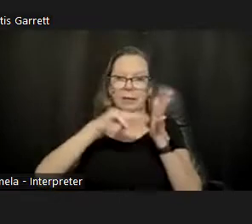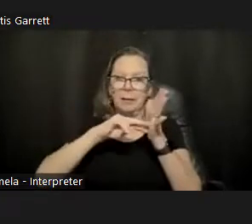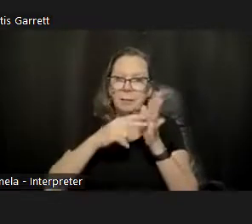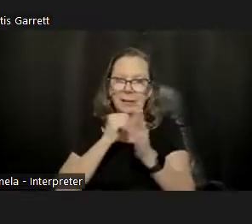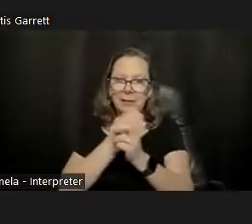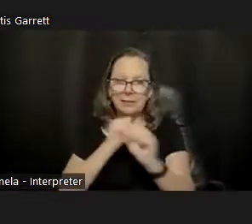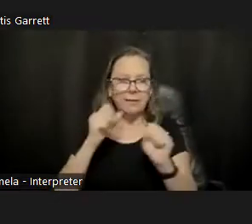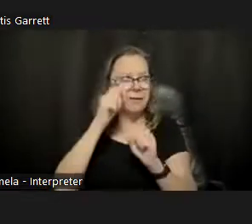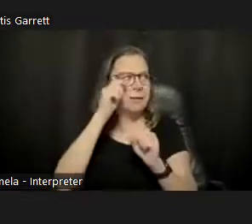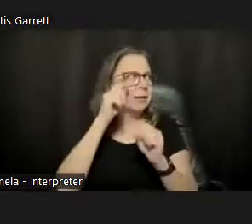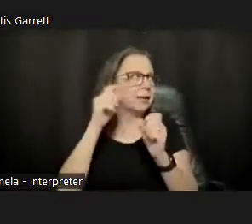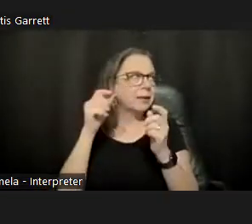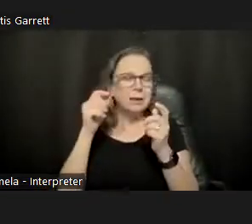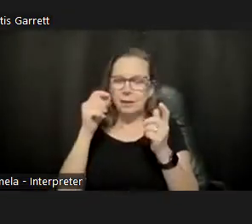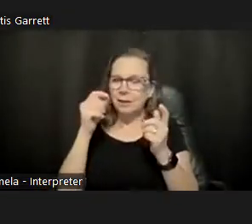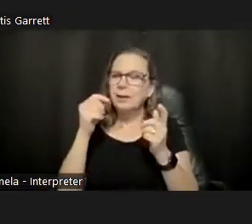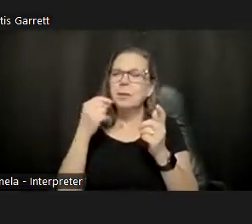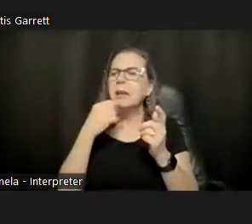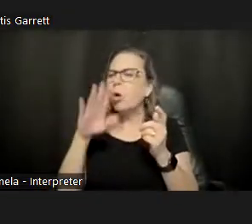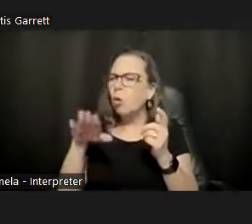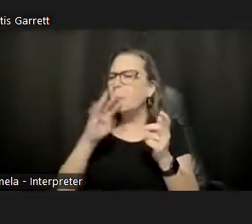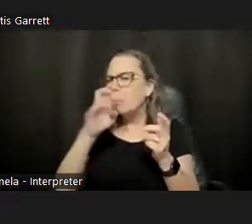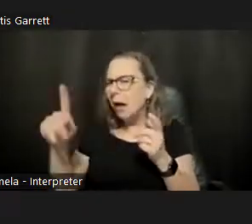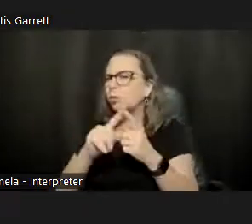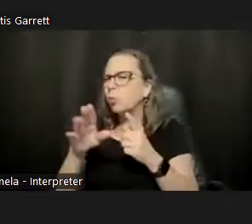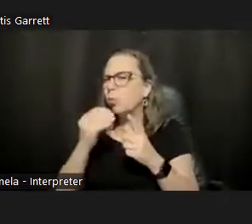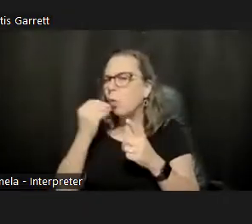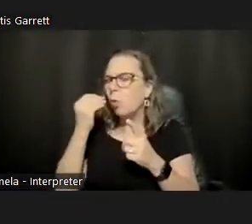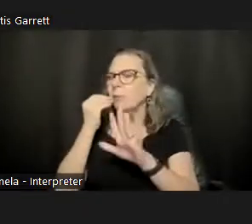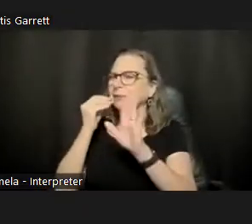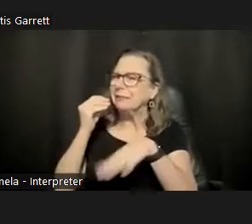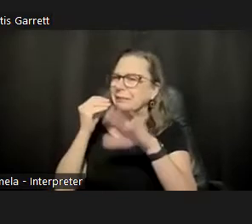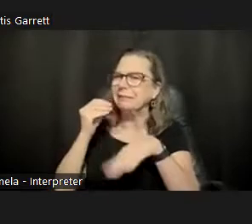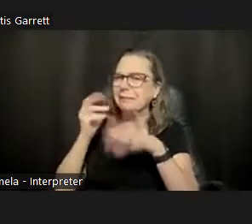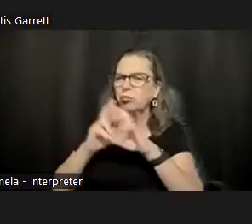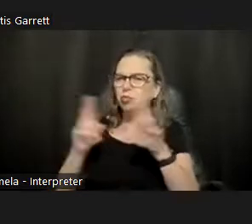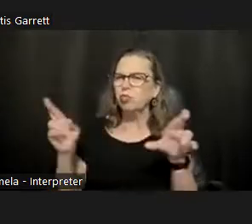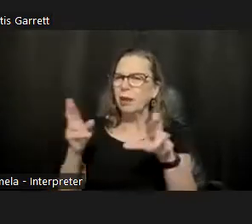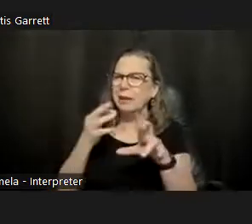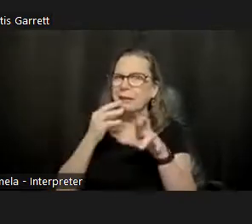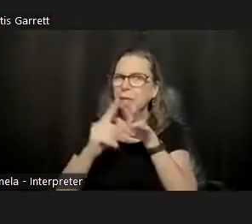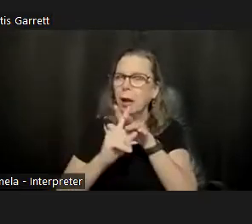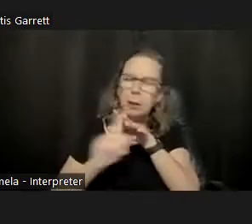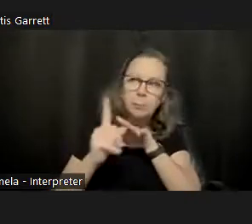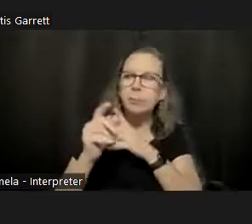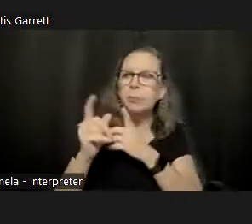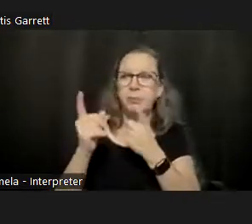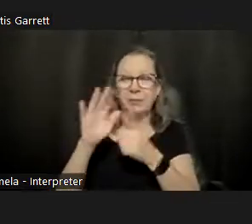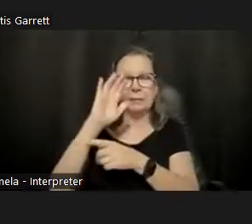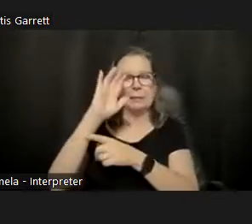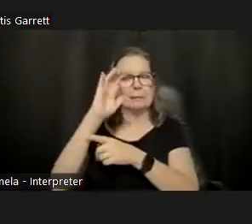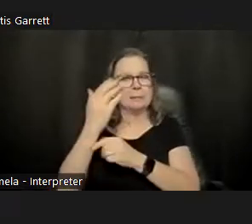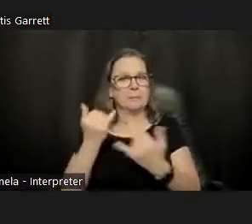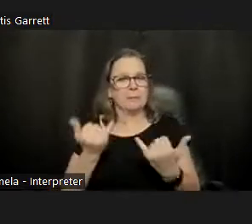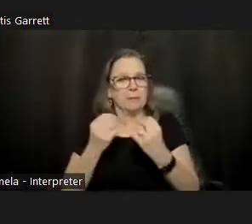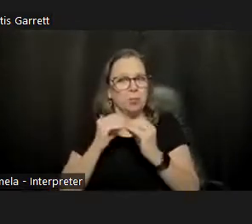being told that they can go back to their homes but be prepared to leave again, which seems to come up more and more often on the West